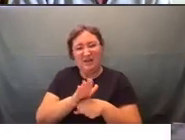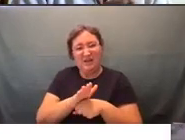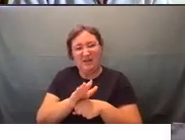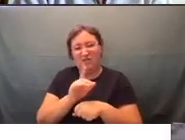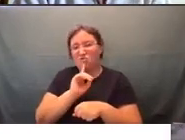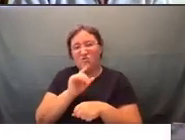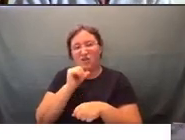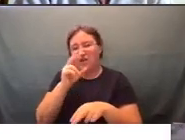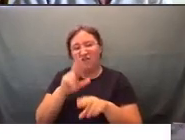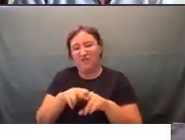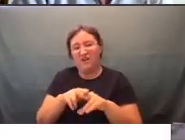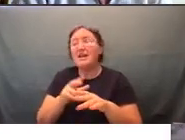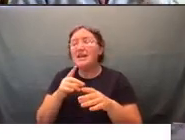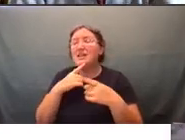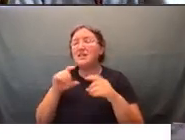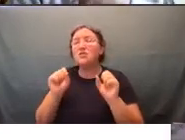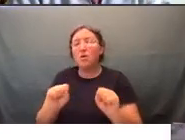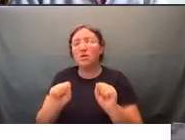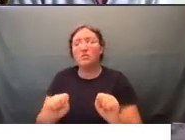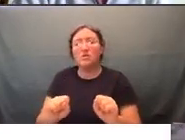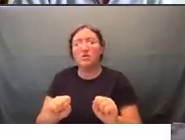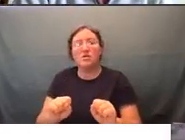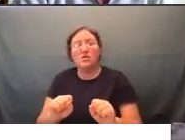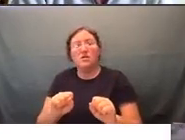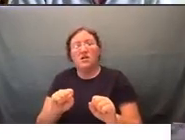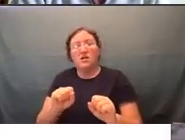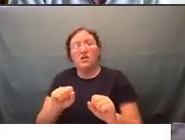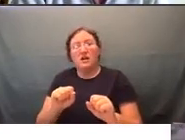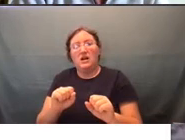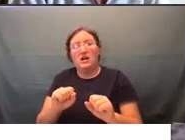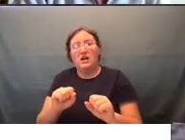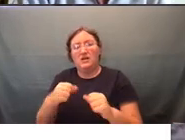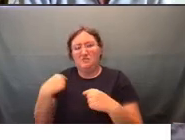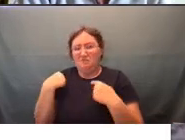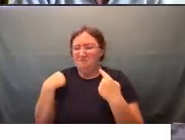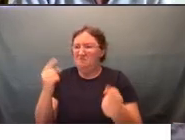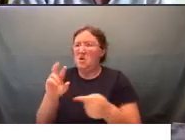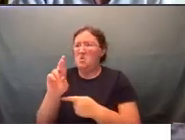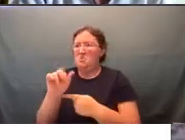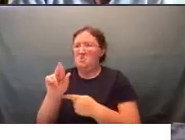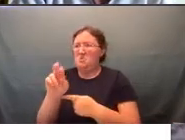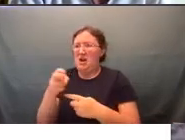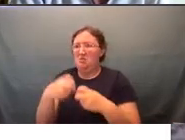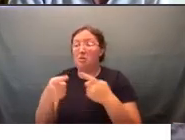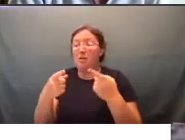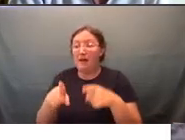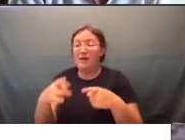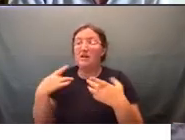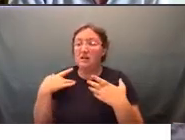fun. Definitely doable. There's only a few incidences that have ever happened, and they're usually due to